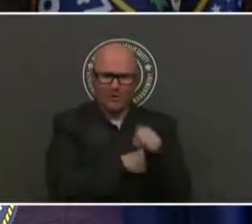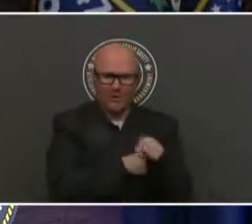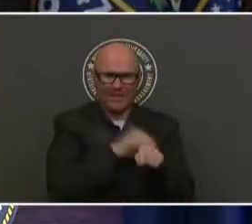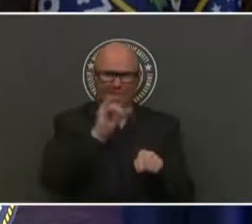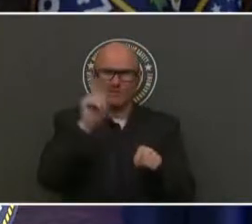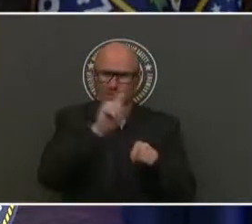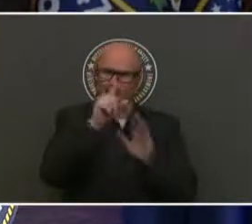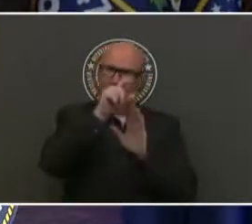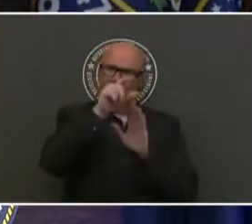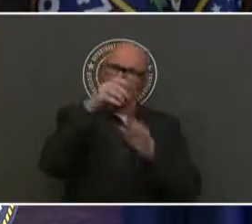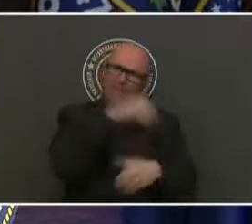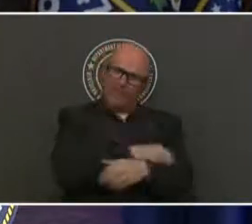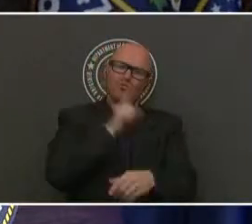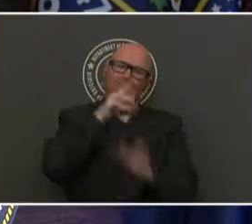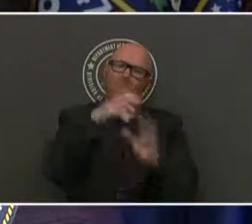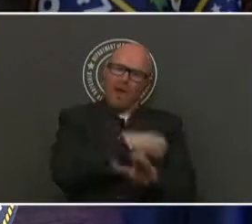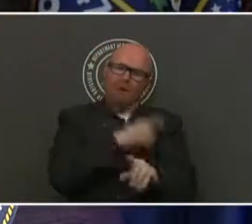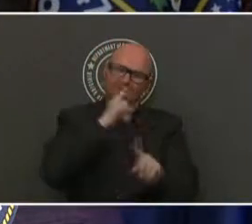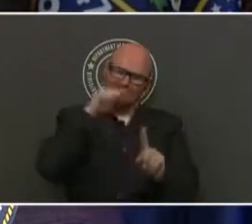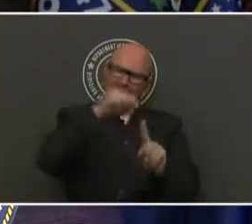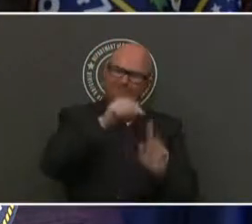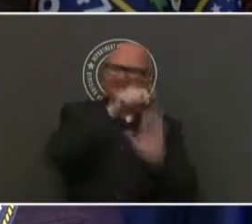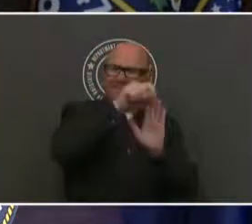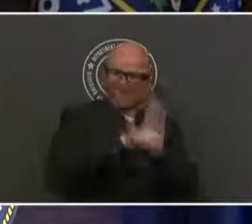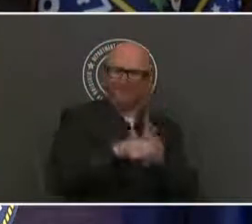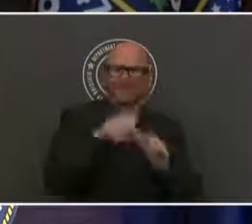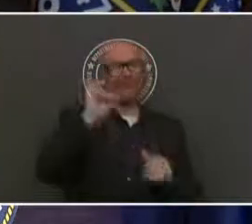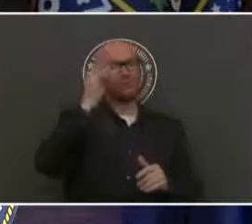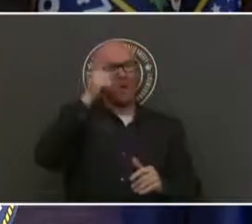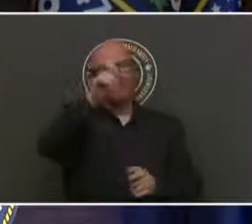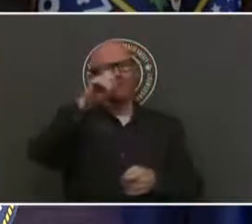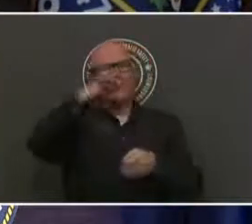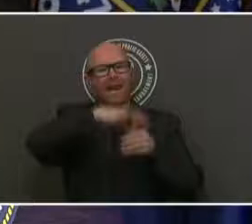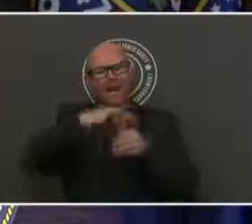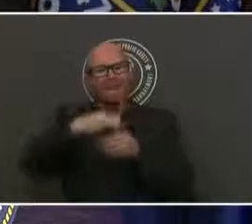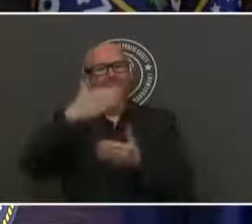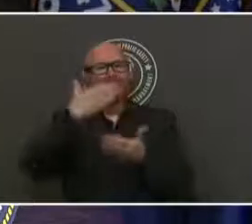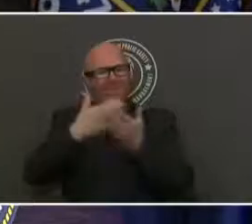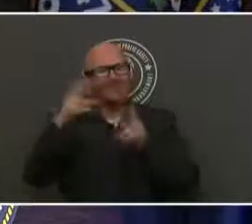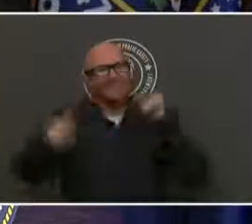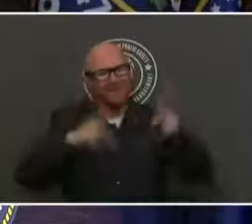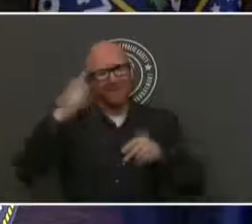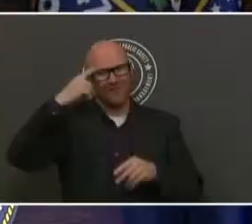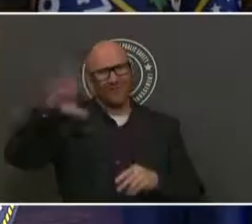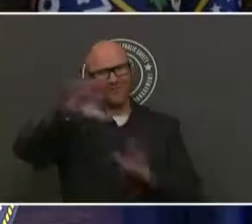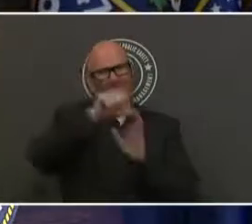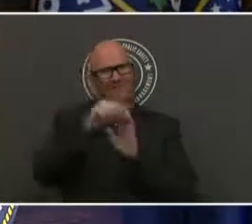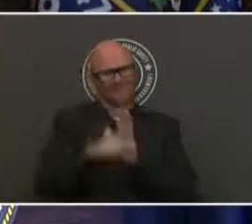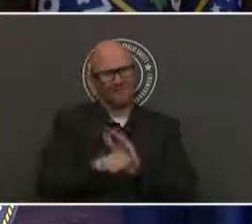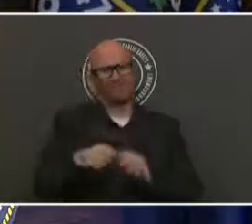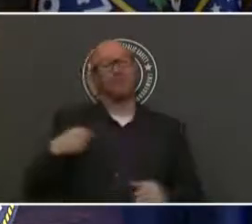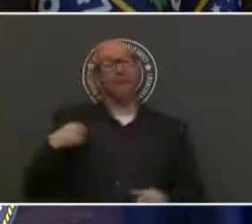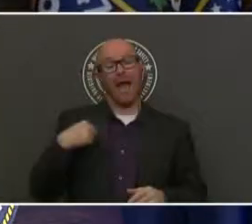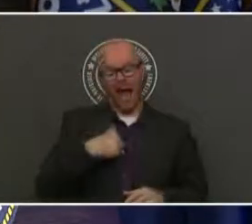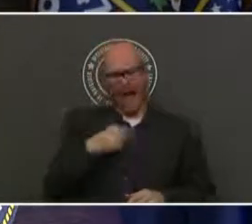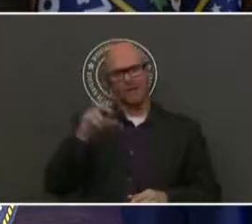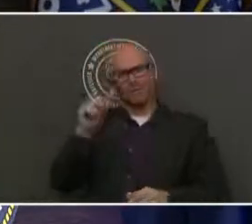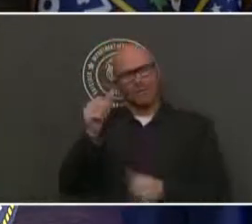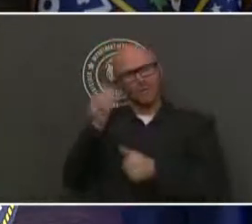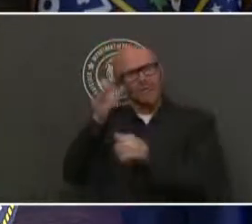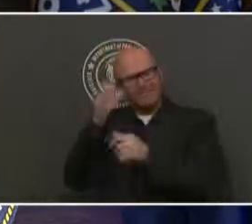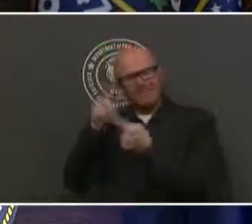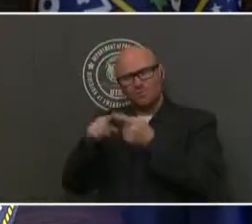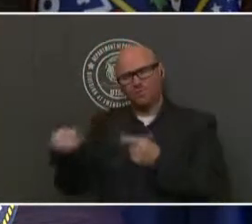with our state, with our county and local elected officials. And I say this all the time. We should defer to them because they know what's best for their